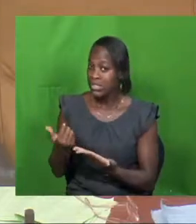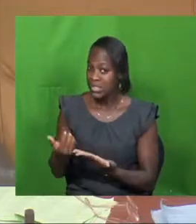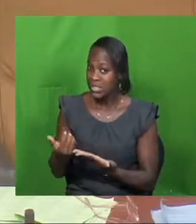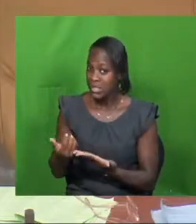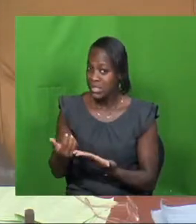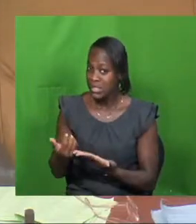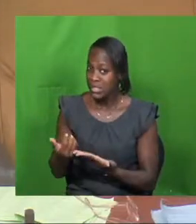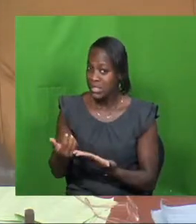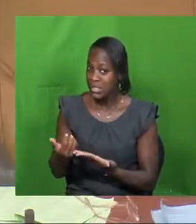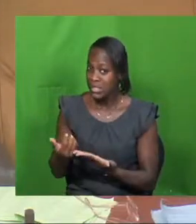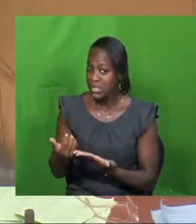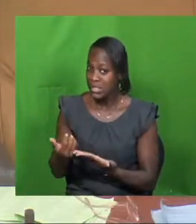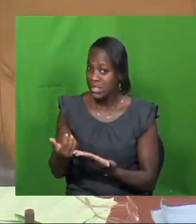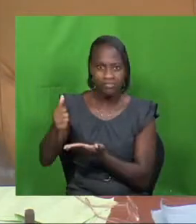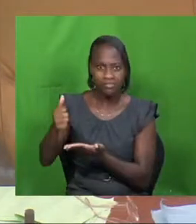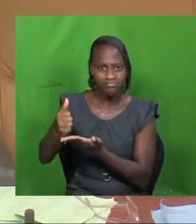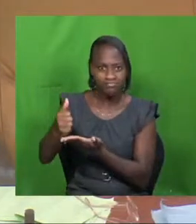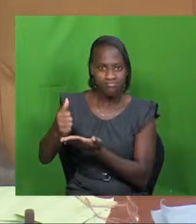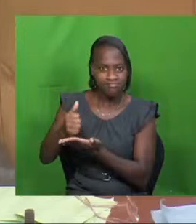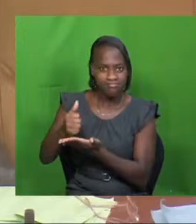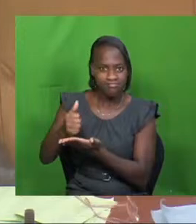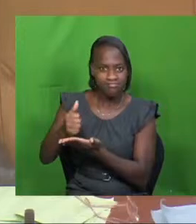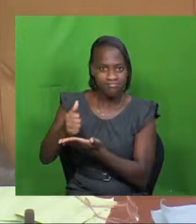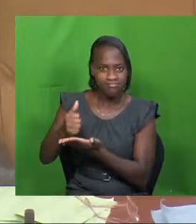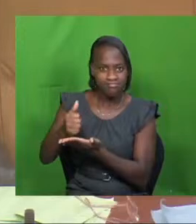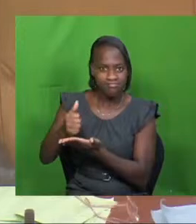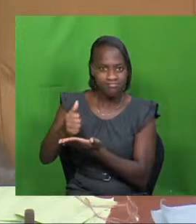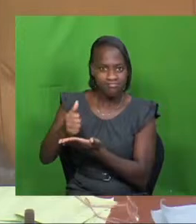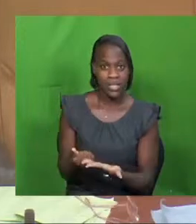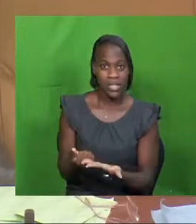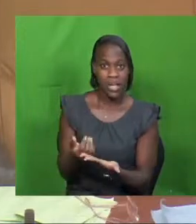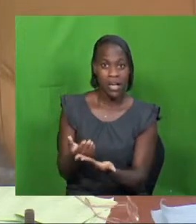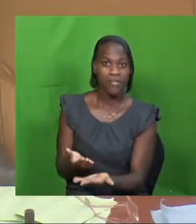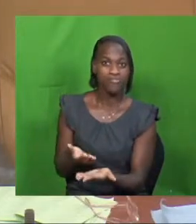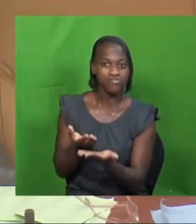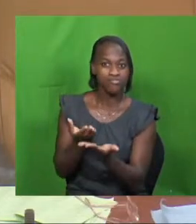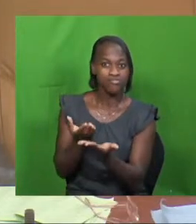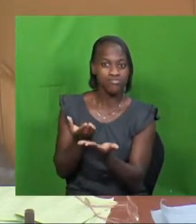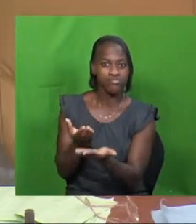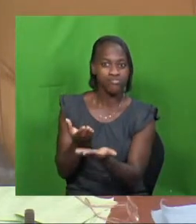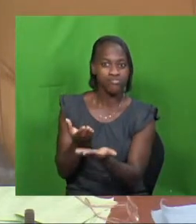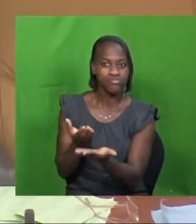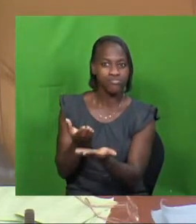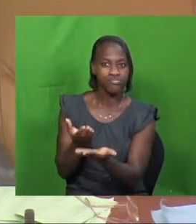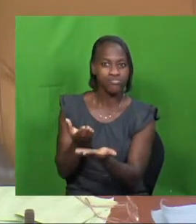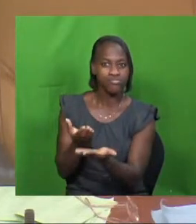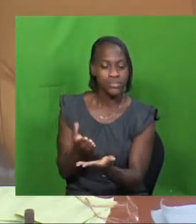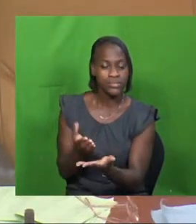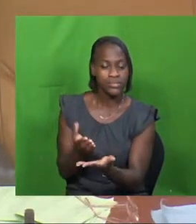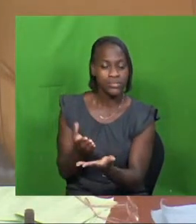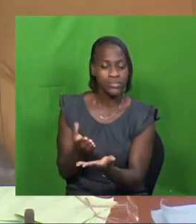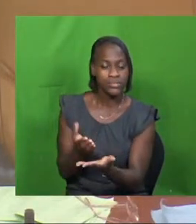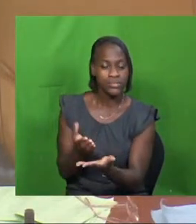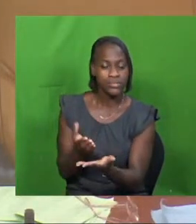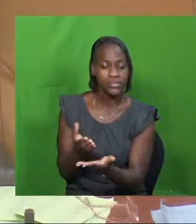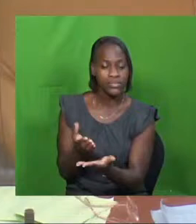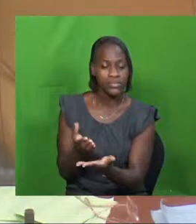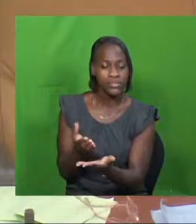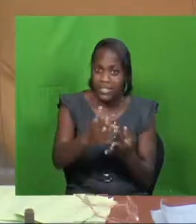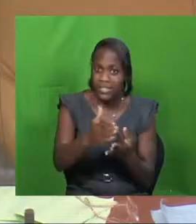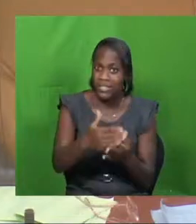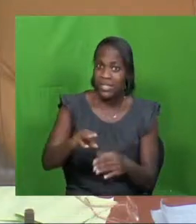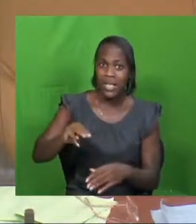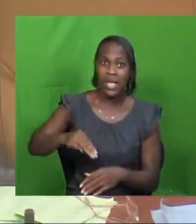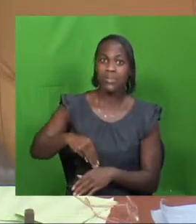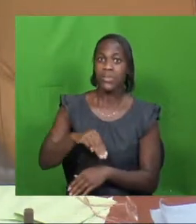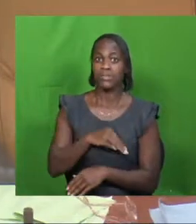laid, it is not for nothing that they should be laid and distributed to members. This is